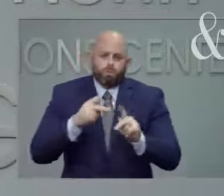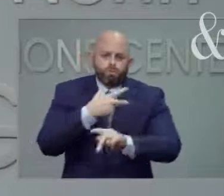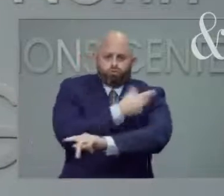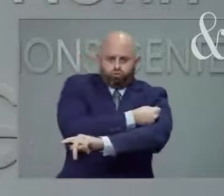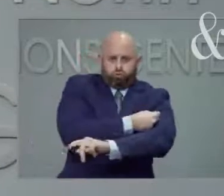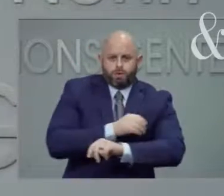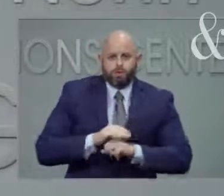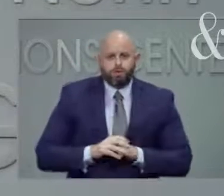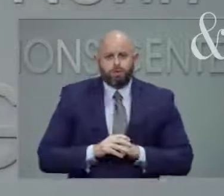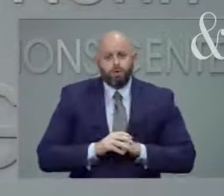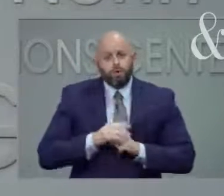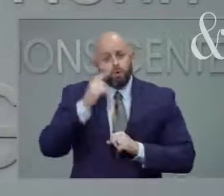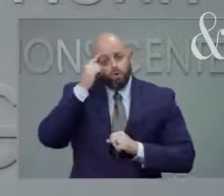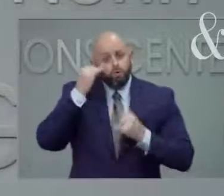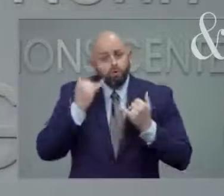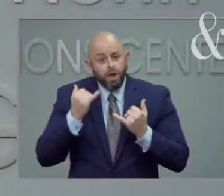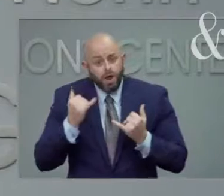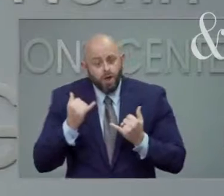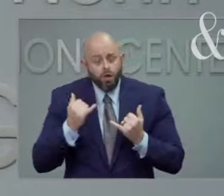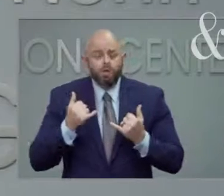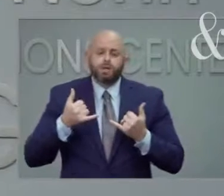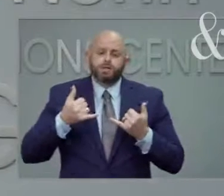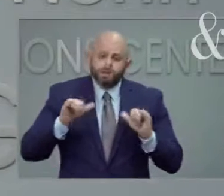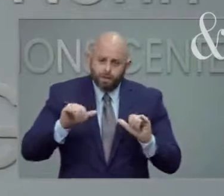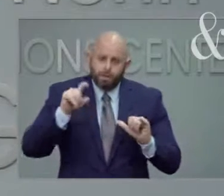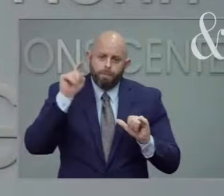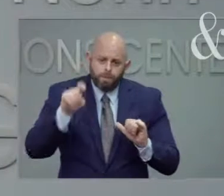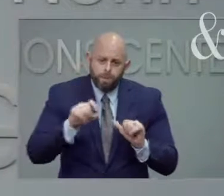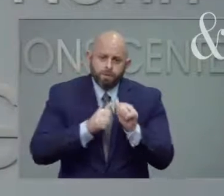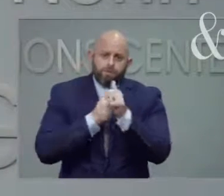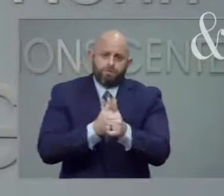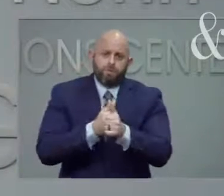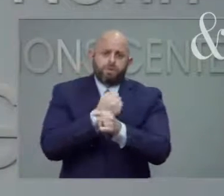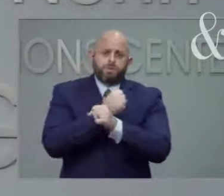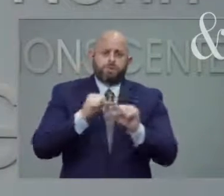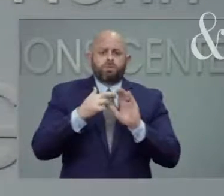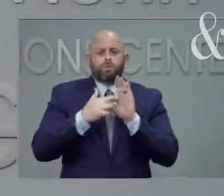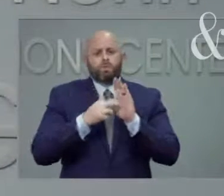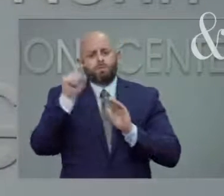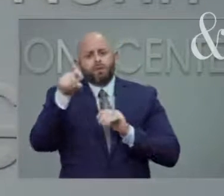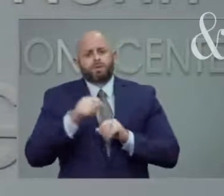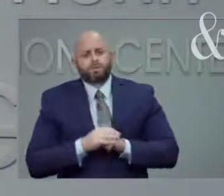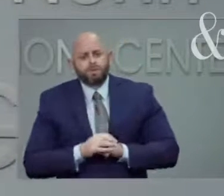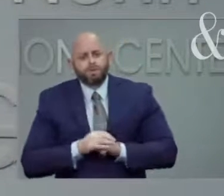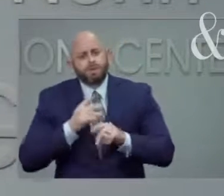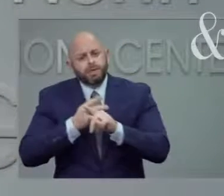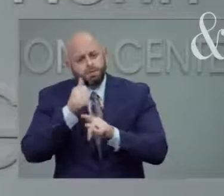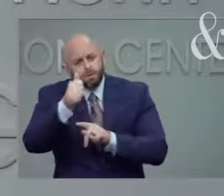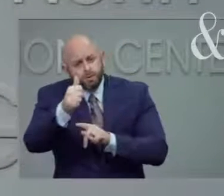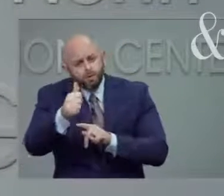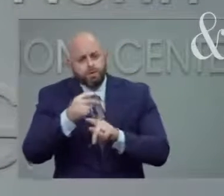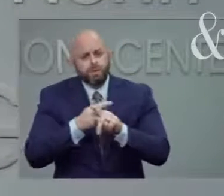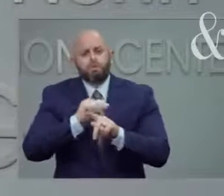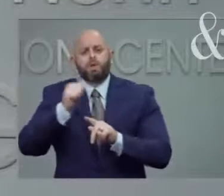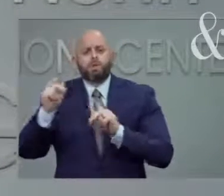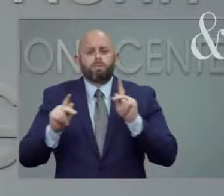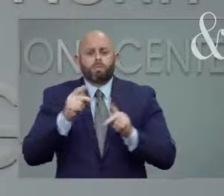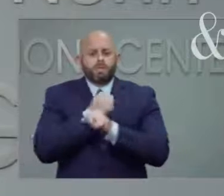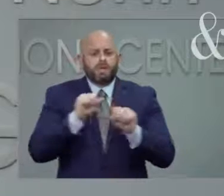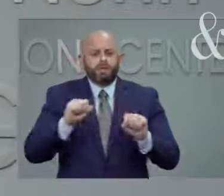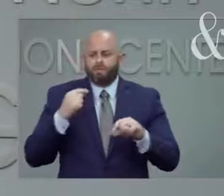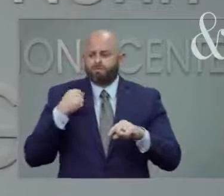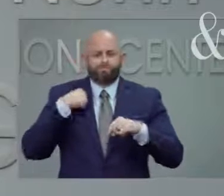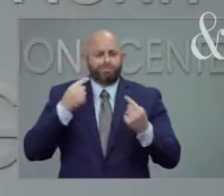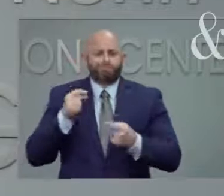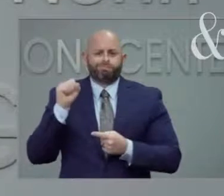meantime, there are still steps we must take to keep ourselves and each other safe. You've heard us say it many times before, but